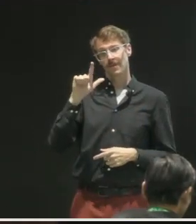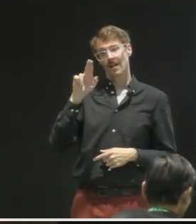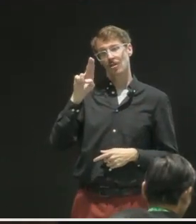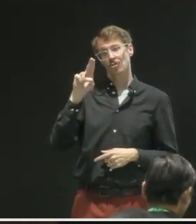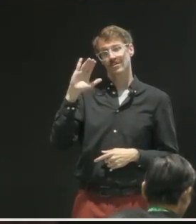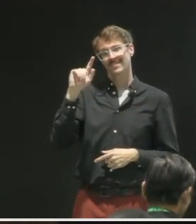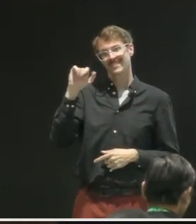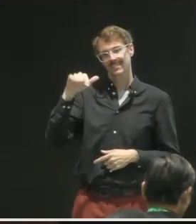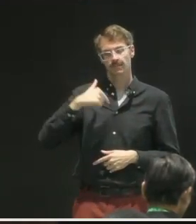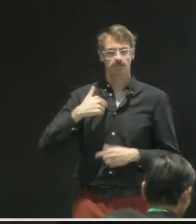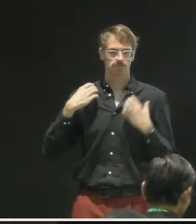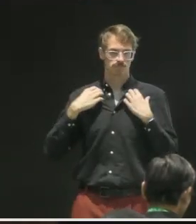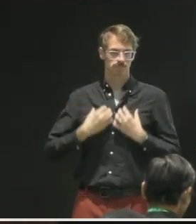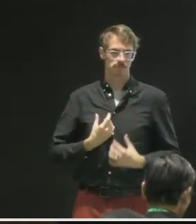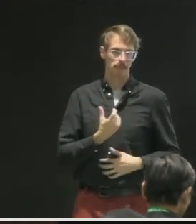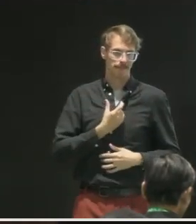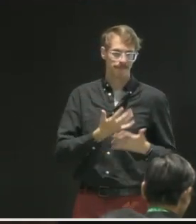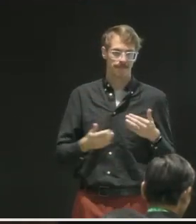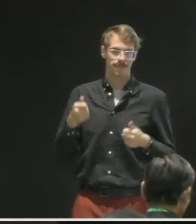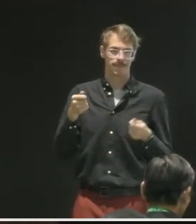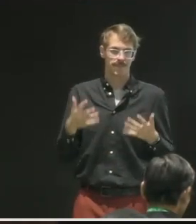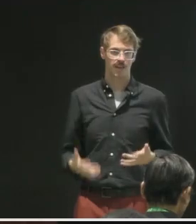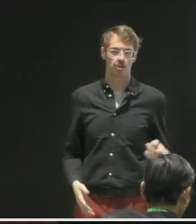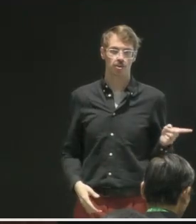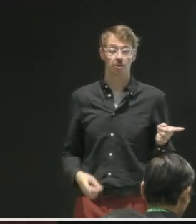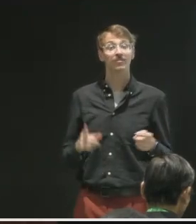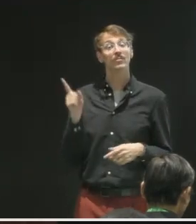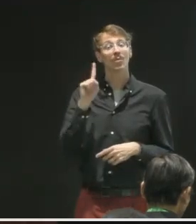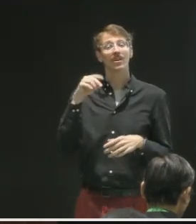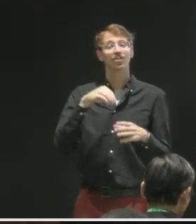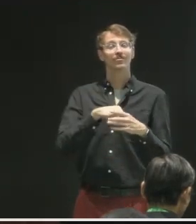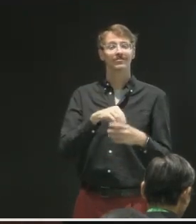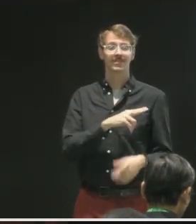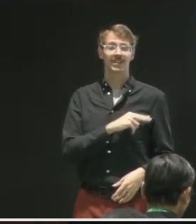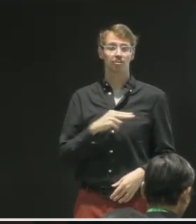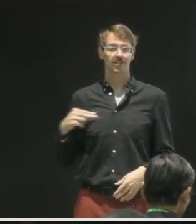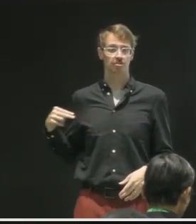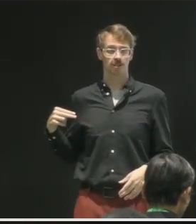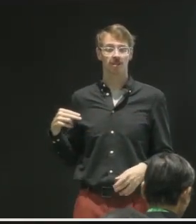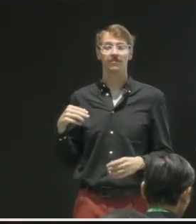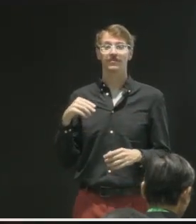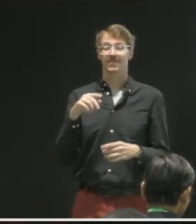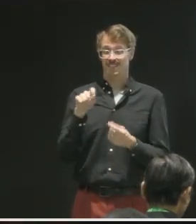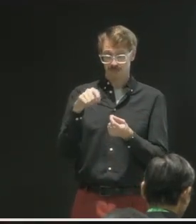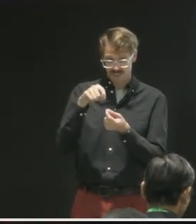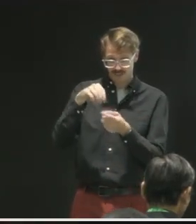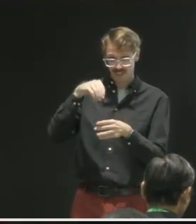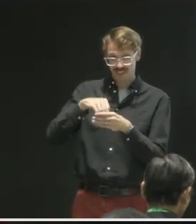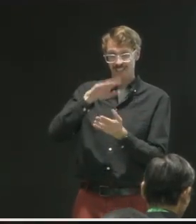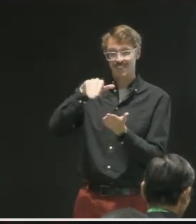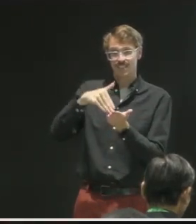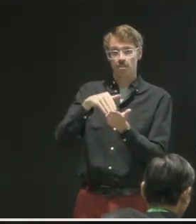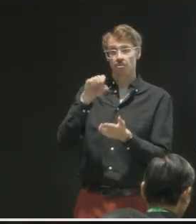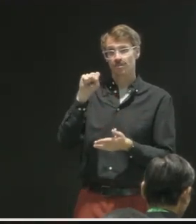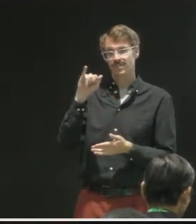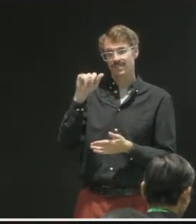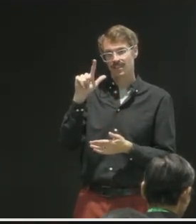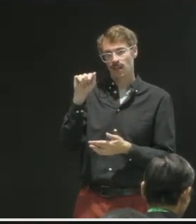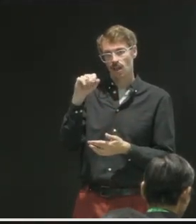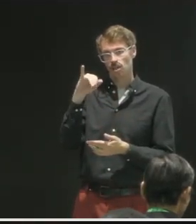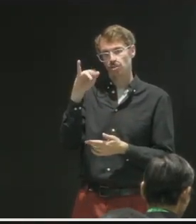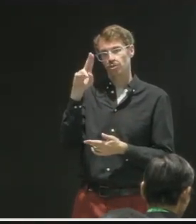mayor there. Palu City was located in Indonesia, specifically in Central Sulawesi province.